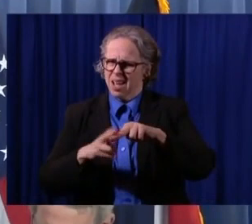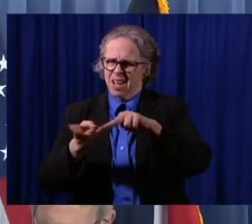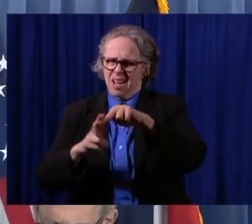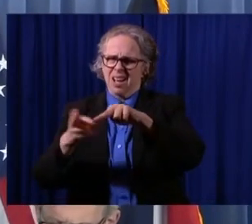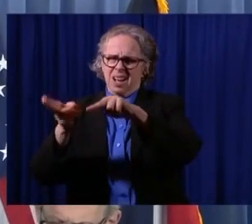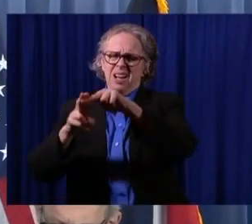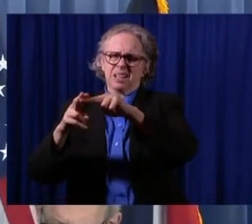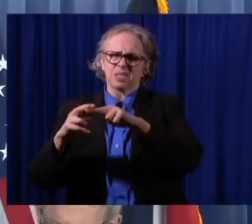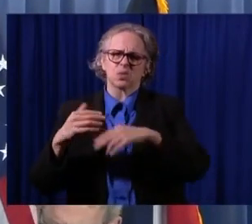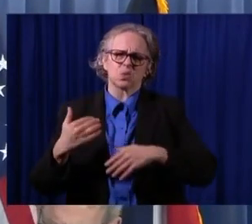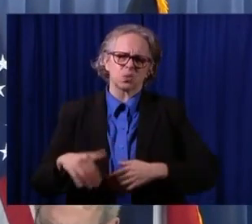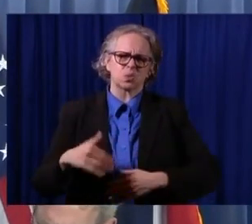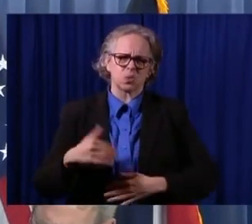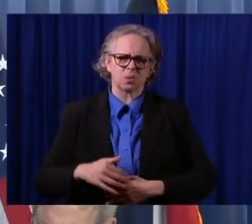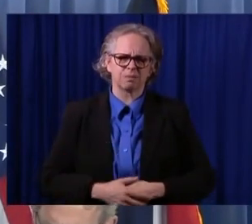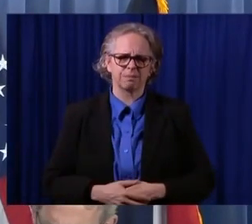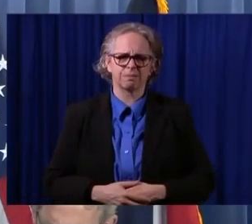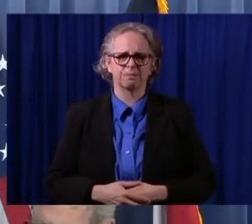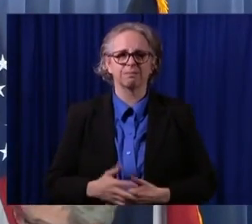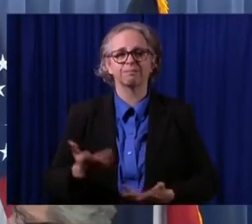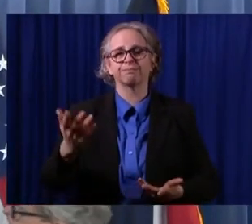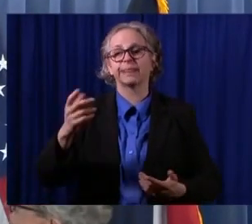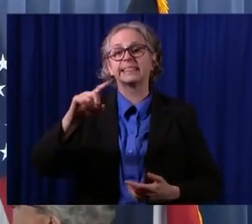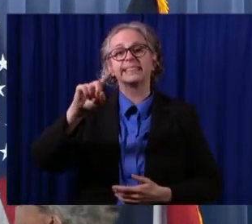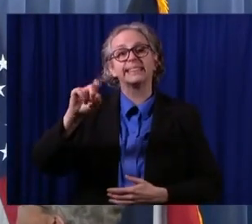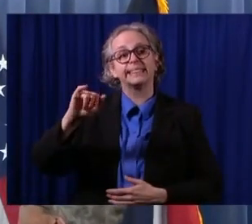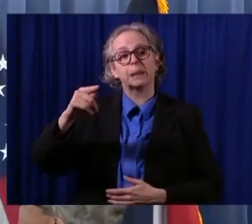Let's look at the zip codes there.